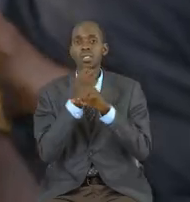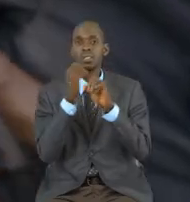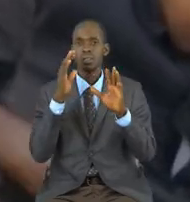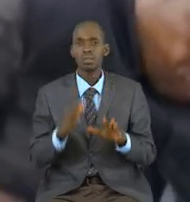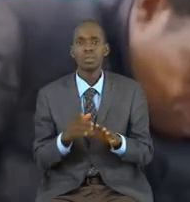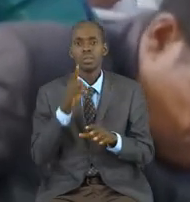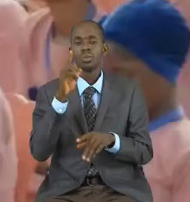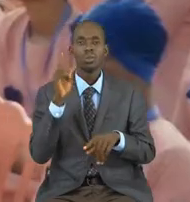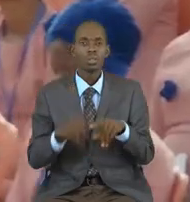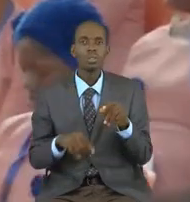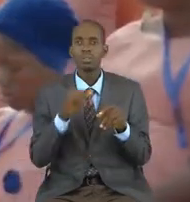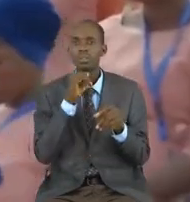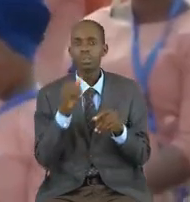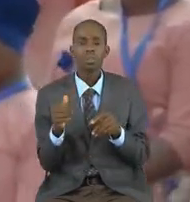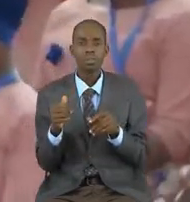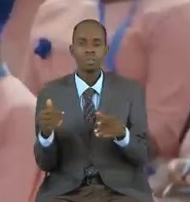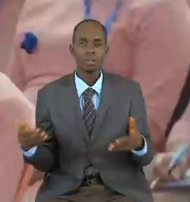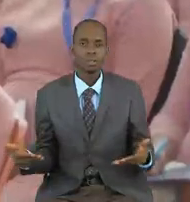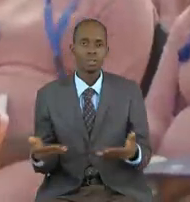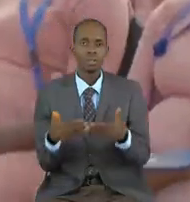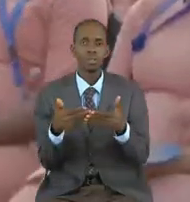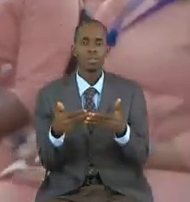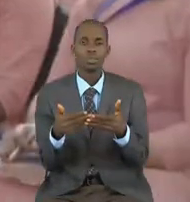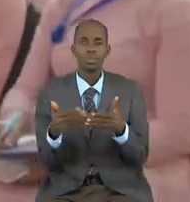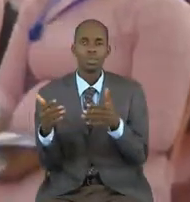introduce Jesus and religion,